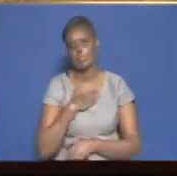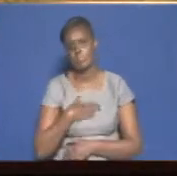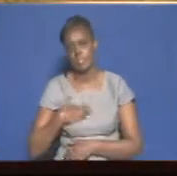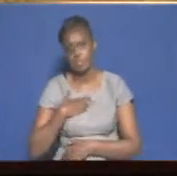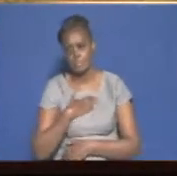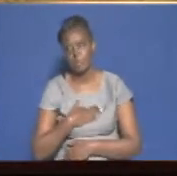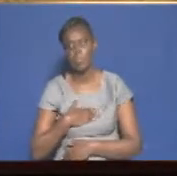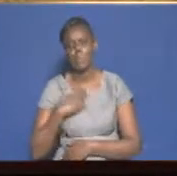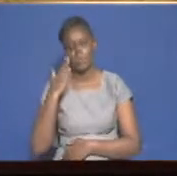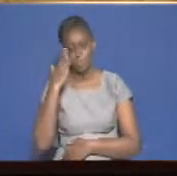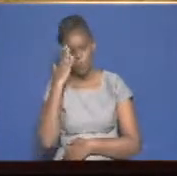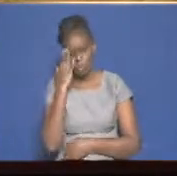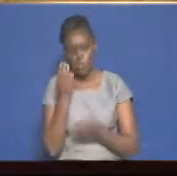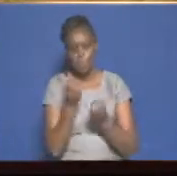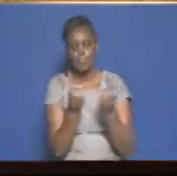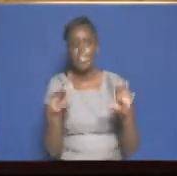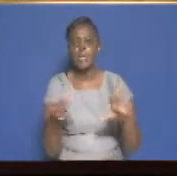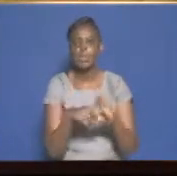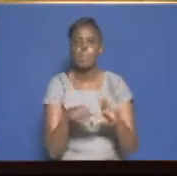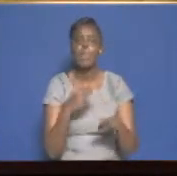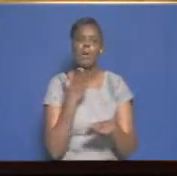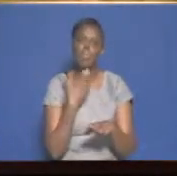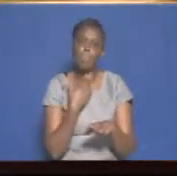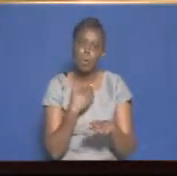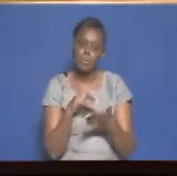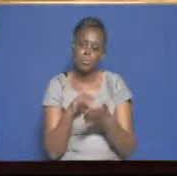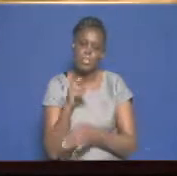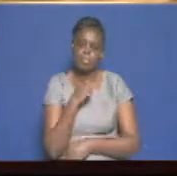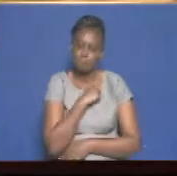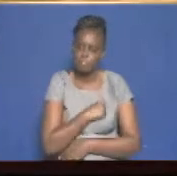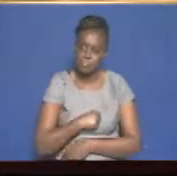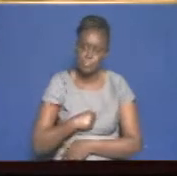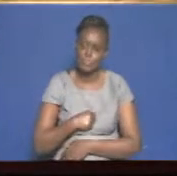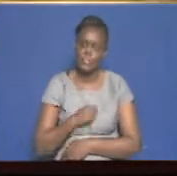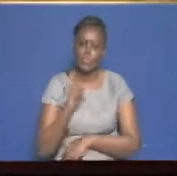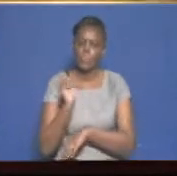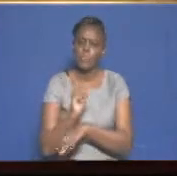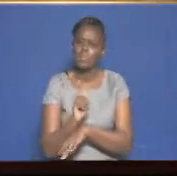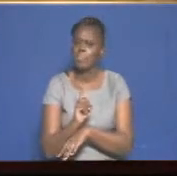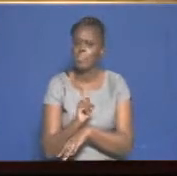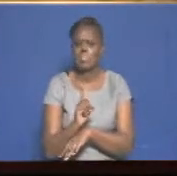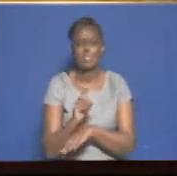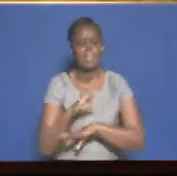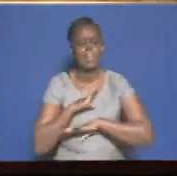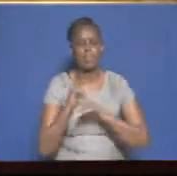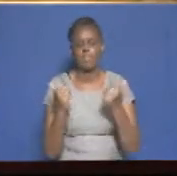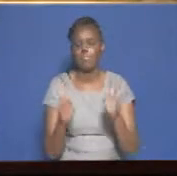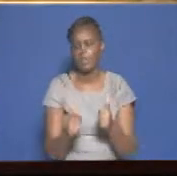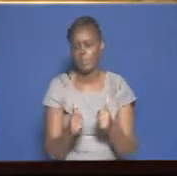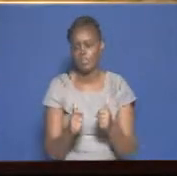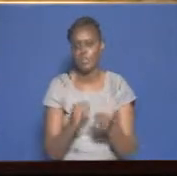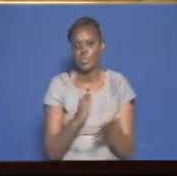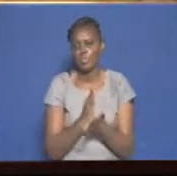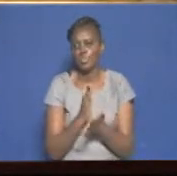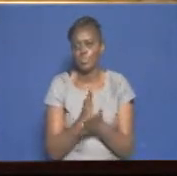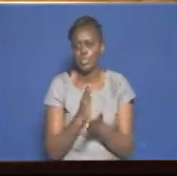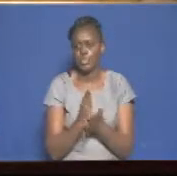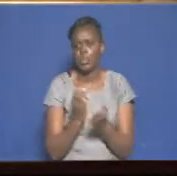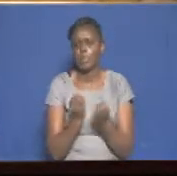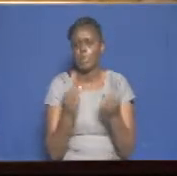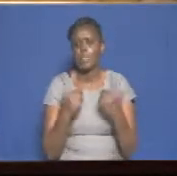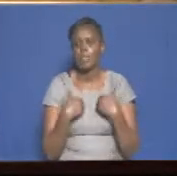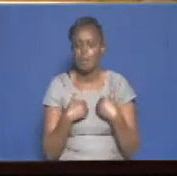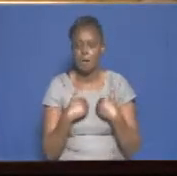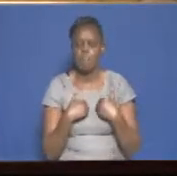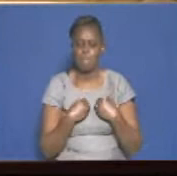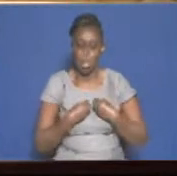I know many of you may really have wanted, and not even even 1 minute has not been sufficient. I'm sure many of you may have much more to